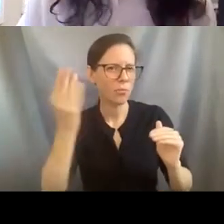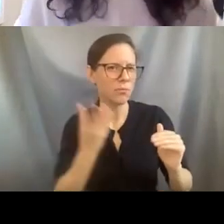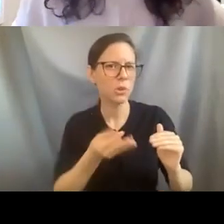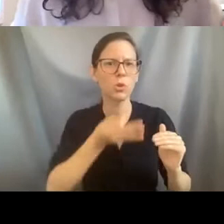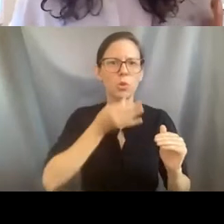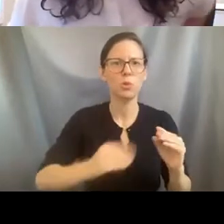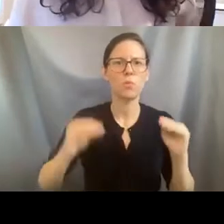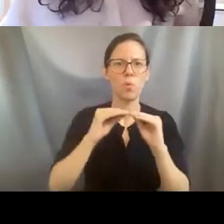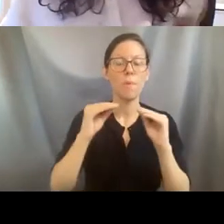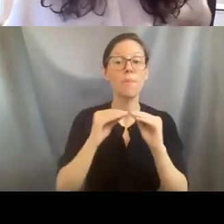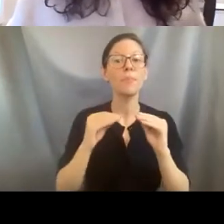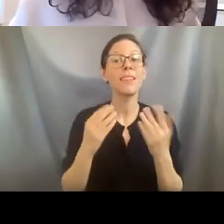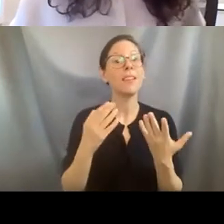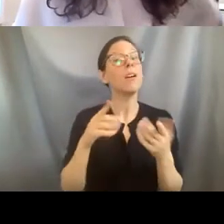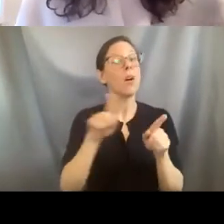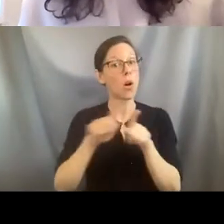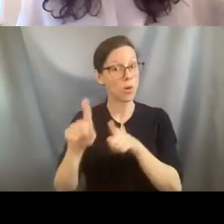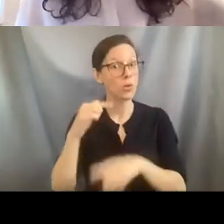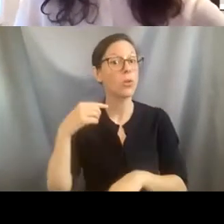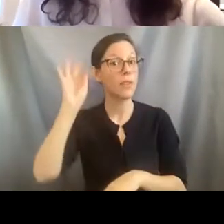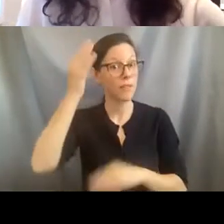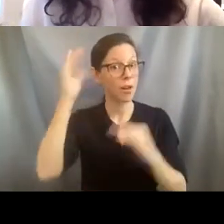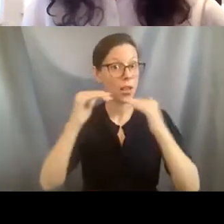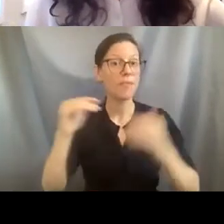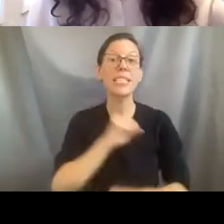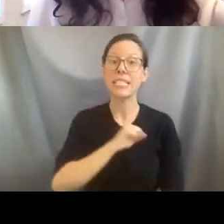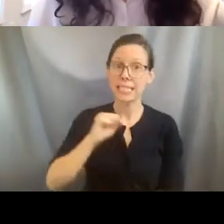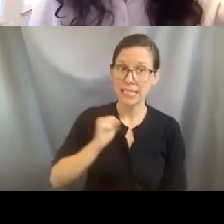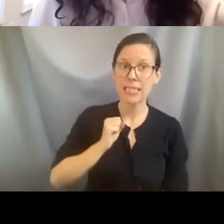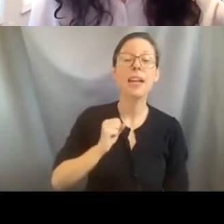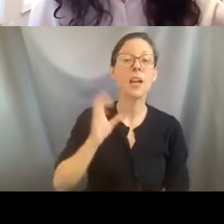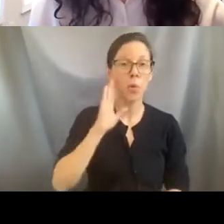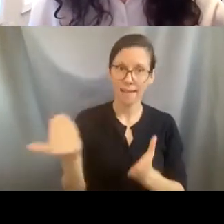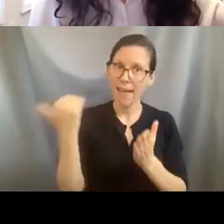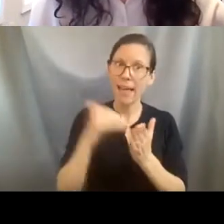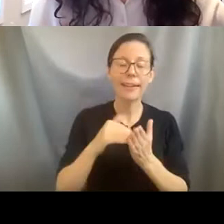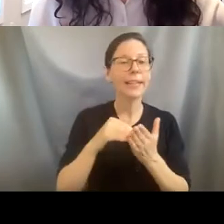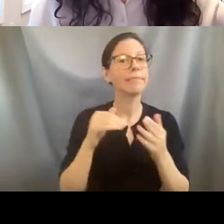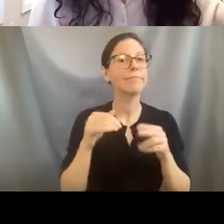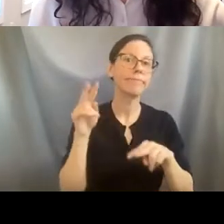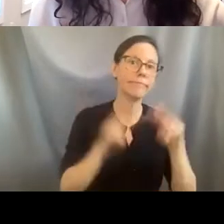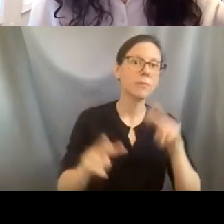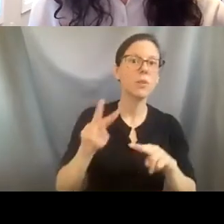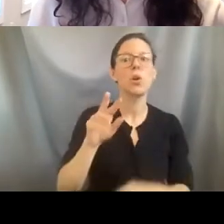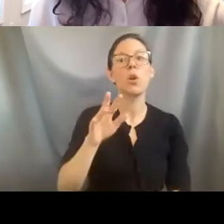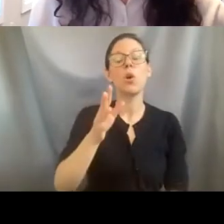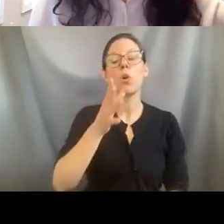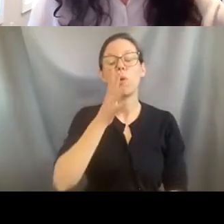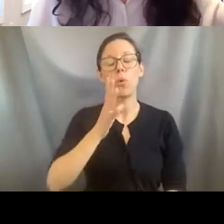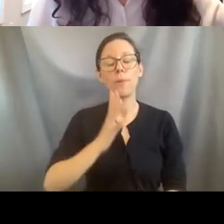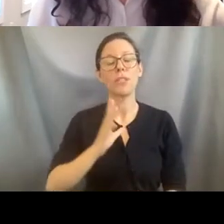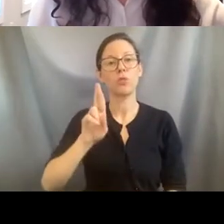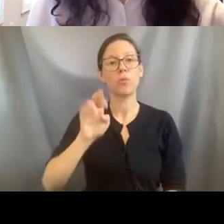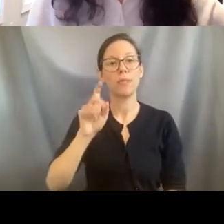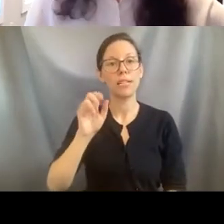the Senate will once again take up the Women's Reproductive Health Protection Act next week. We call this WIPA. The